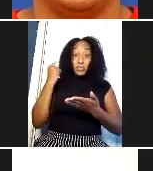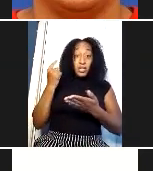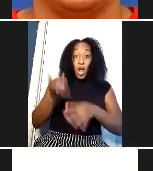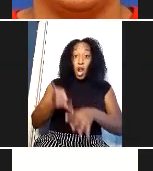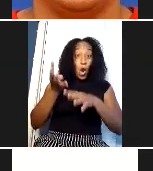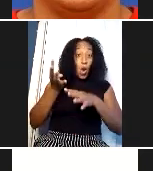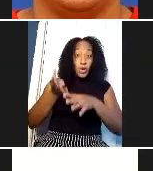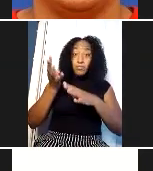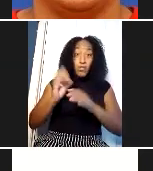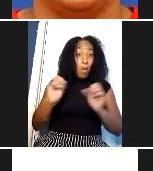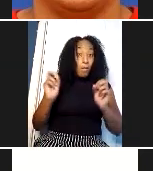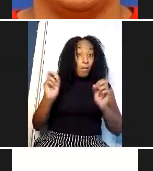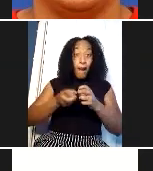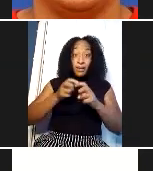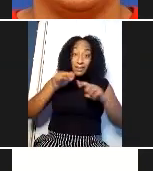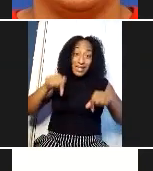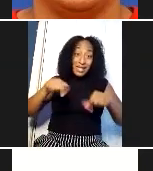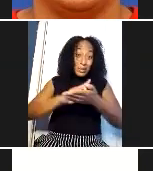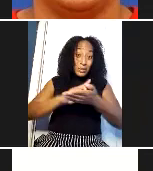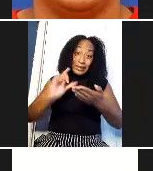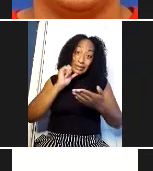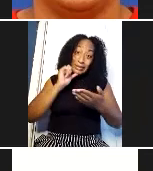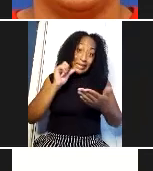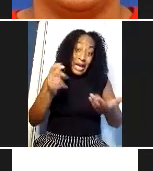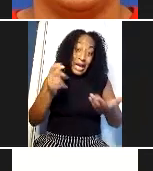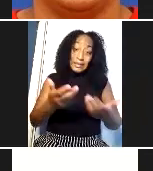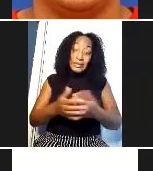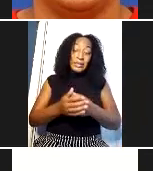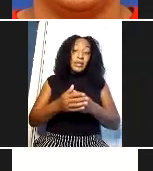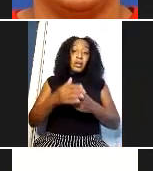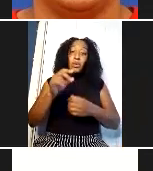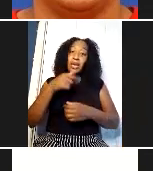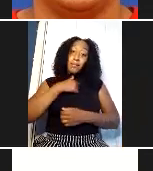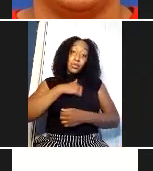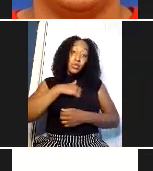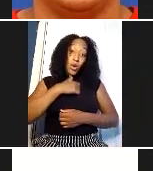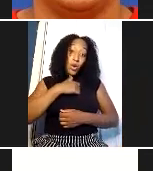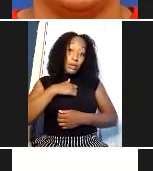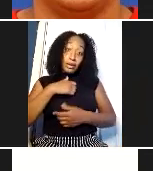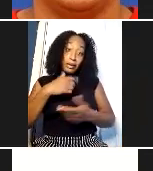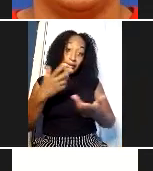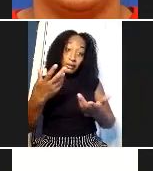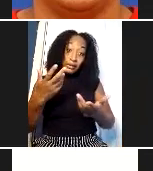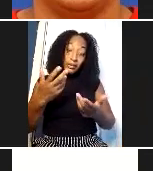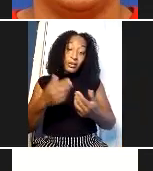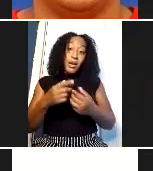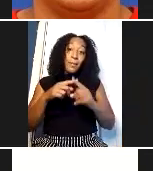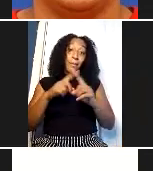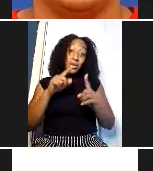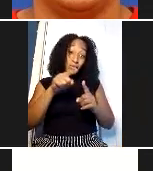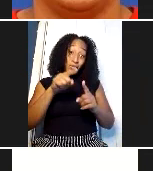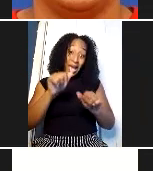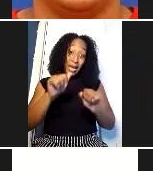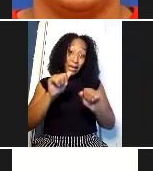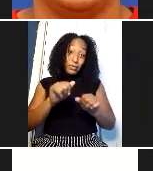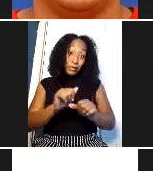with it. Okay, that part, unfortunately, I can't help you with, but if you are able to, at some point, you'll see in week